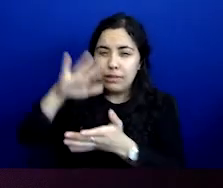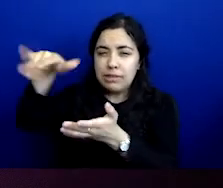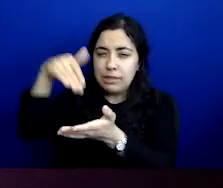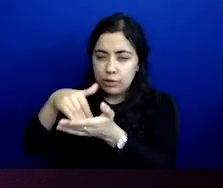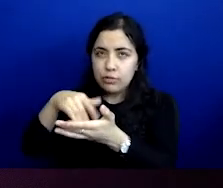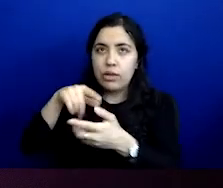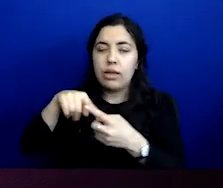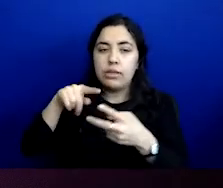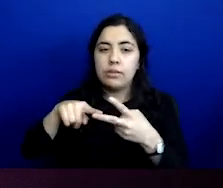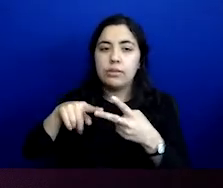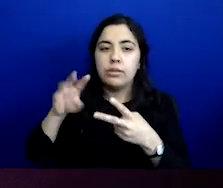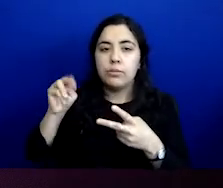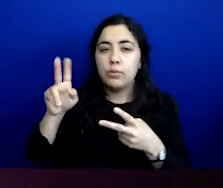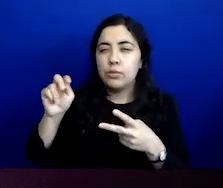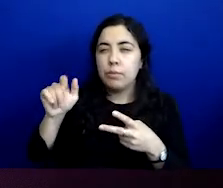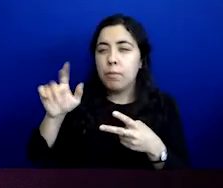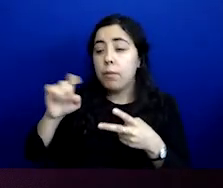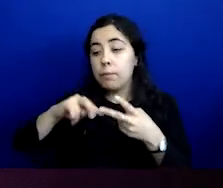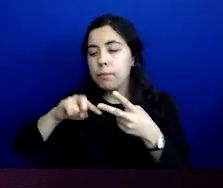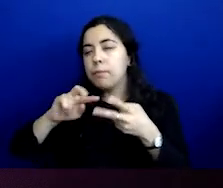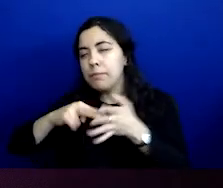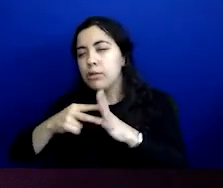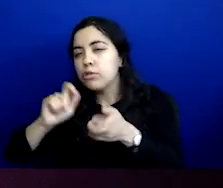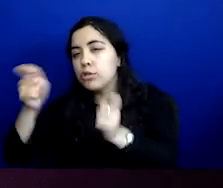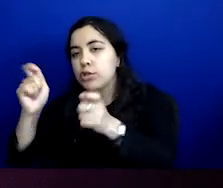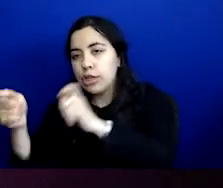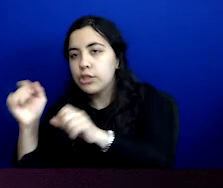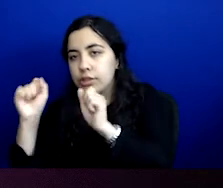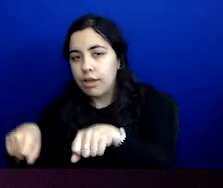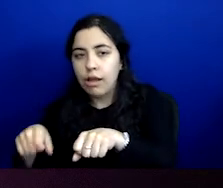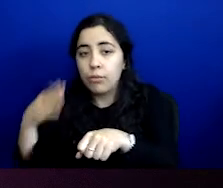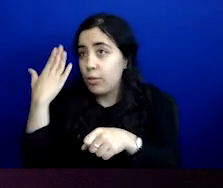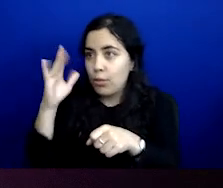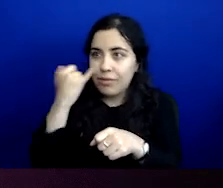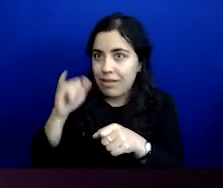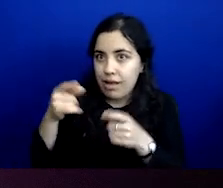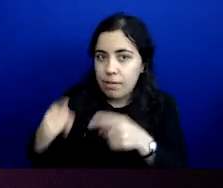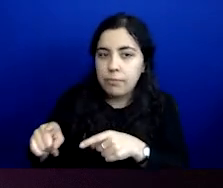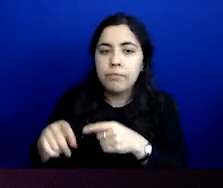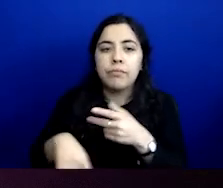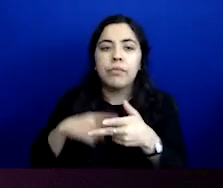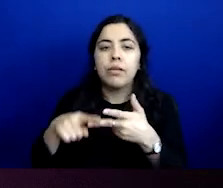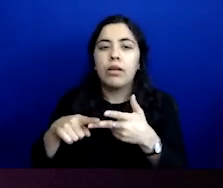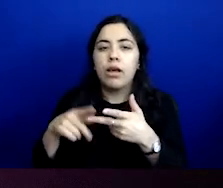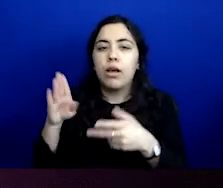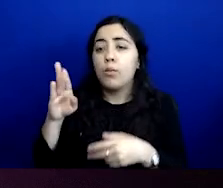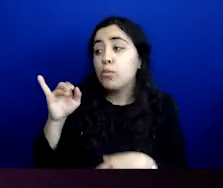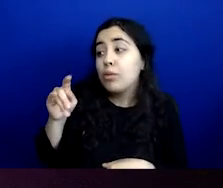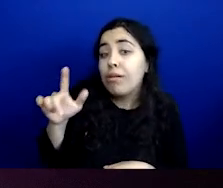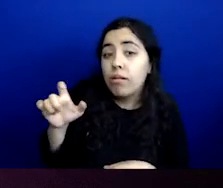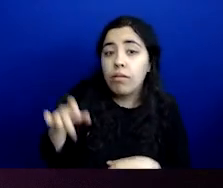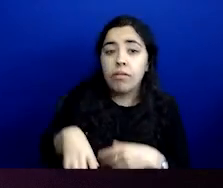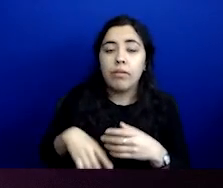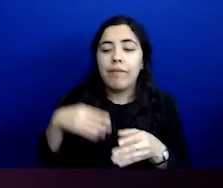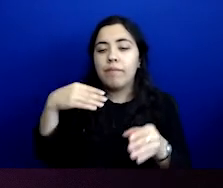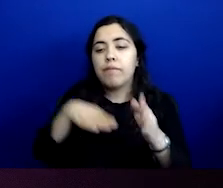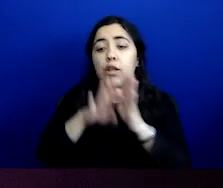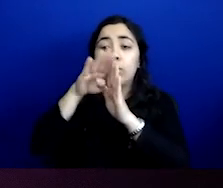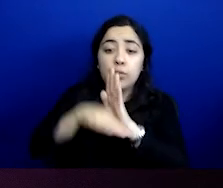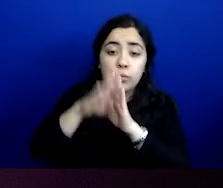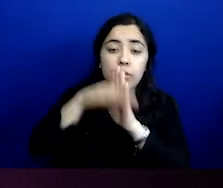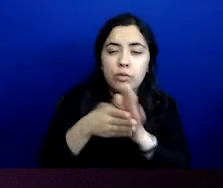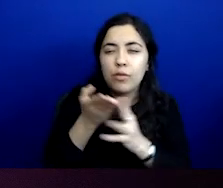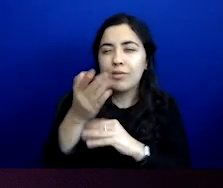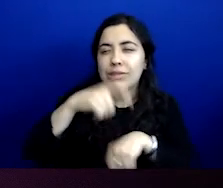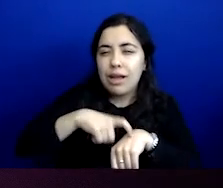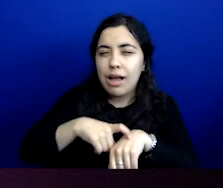centralized. They're immutable, meaning they can be changed, and we can't really like know that that's going to happen. They're brittle. The API fluctuates over time, and it can also be